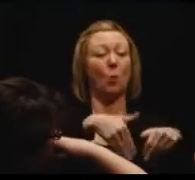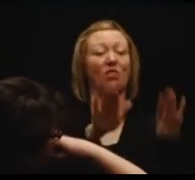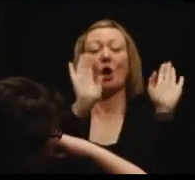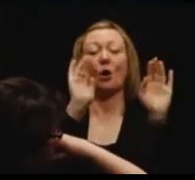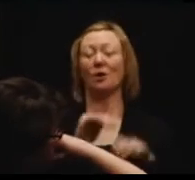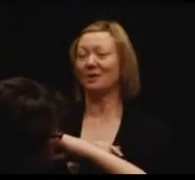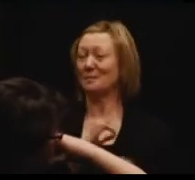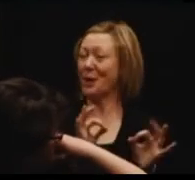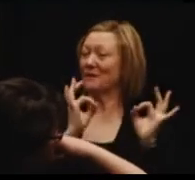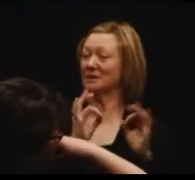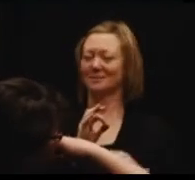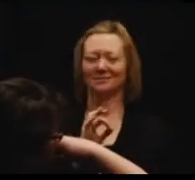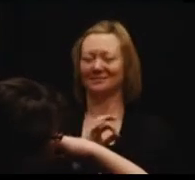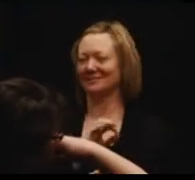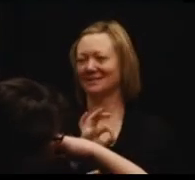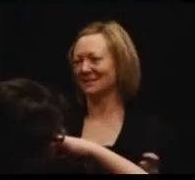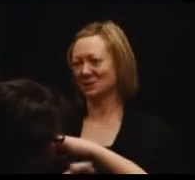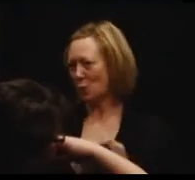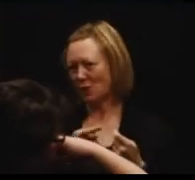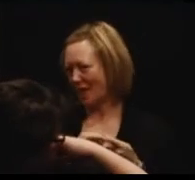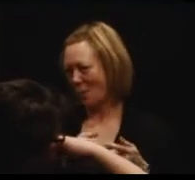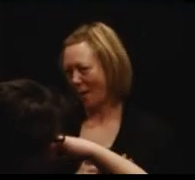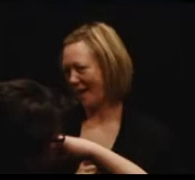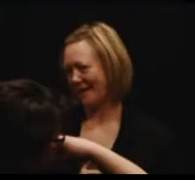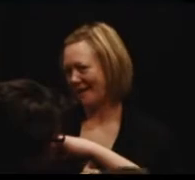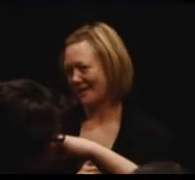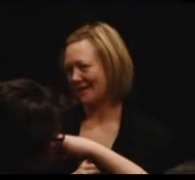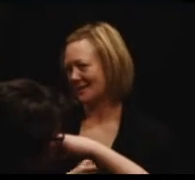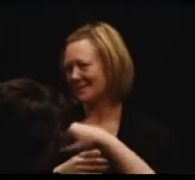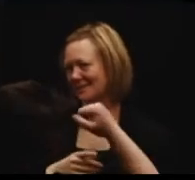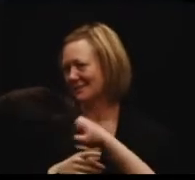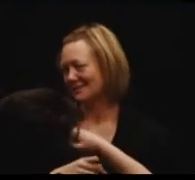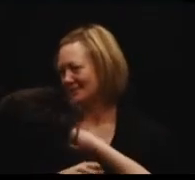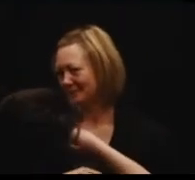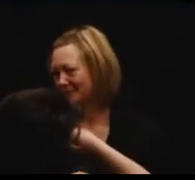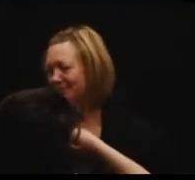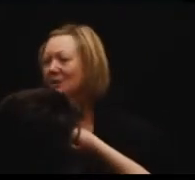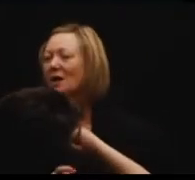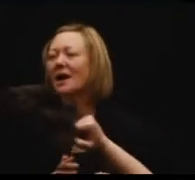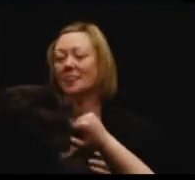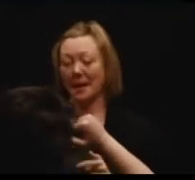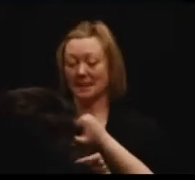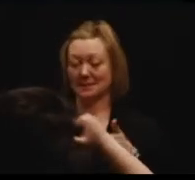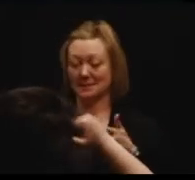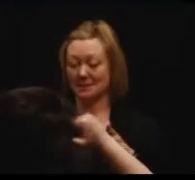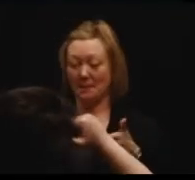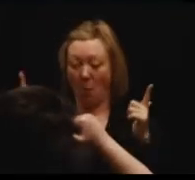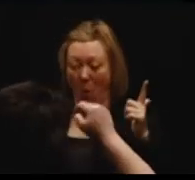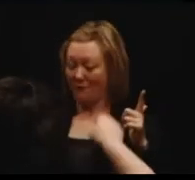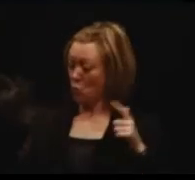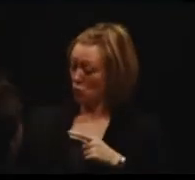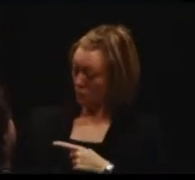It doesn't really work like that, right? What happens is that as an employer, you hire someone, then you have to retrain them or train them up to actually be